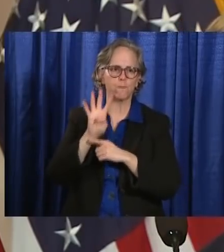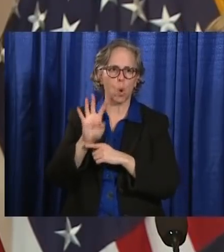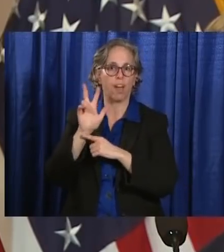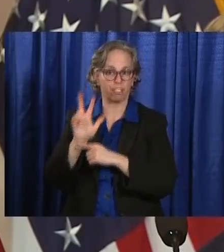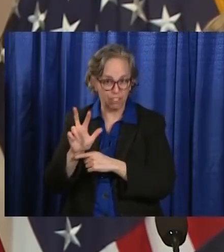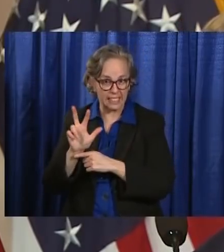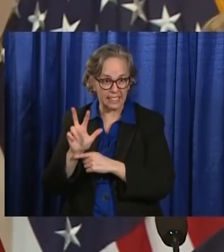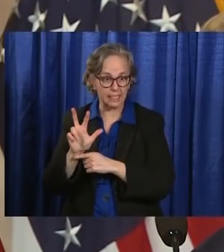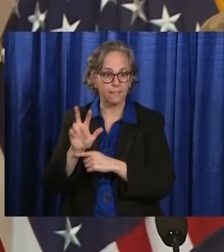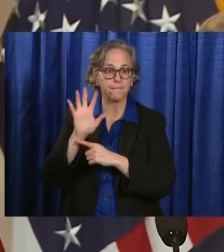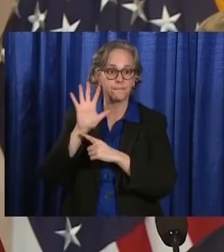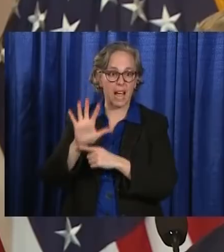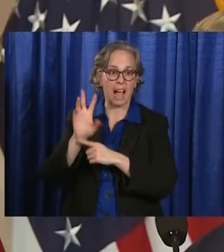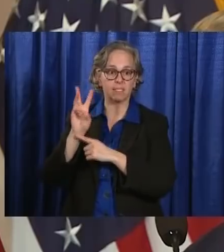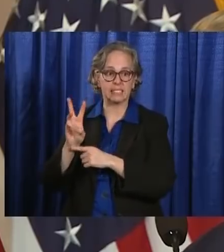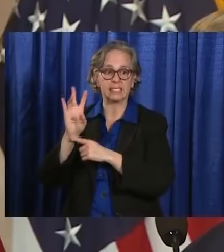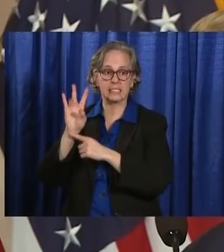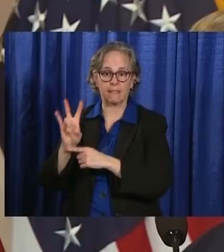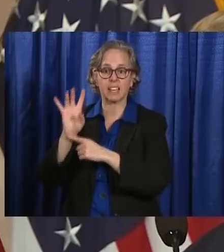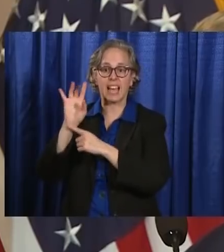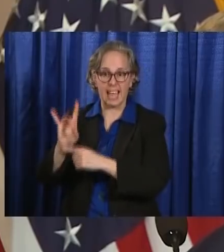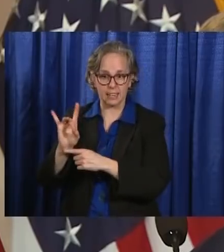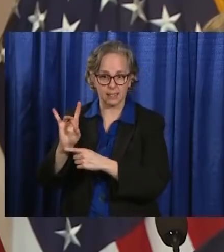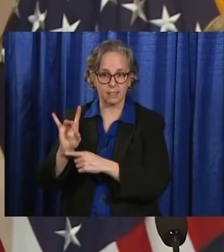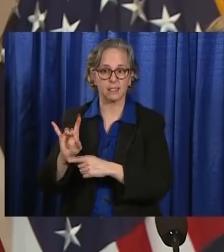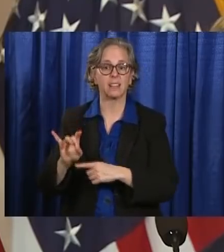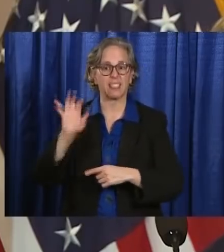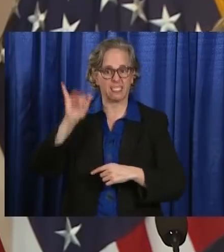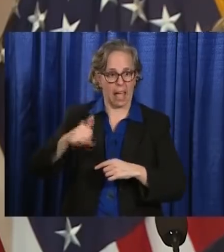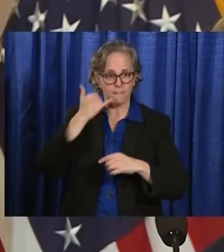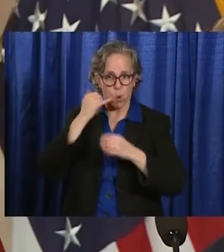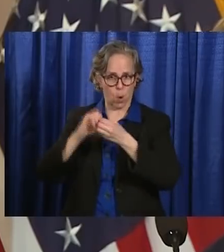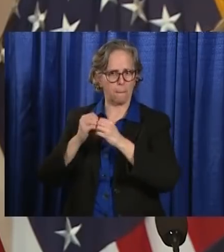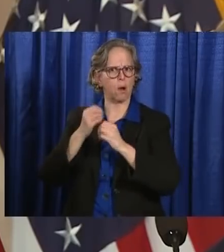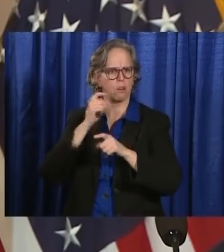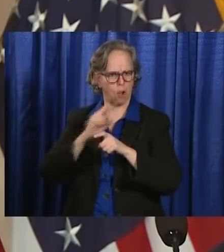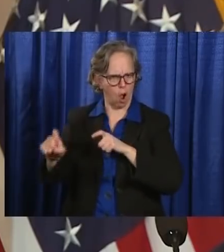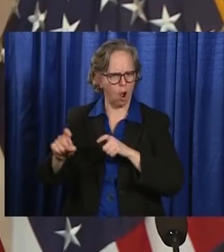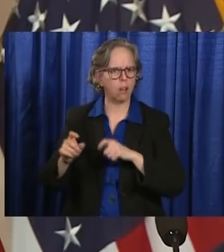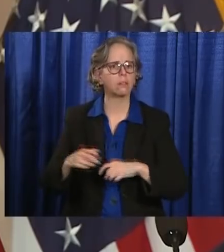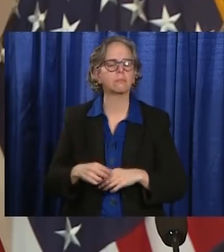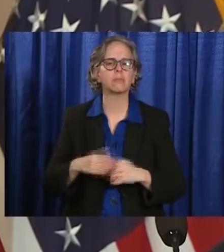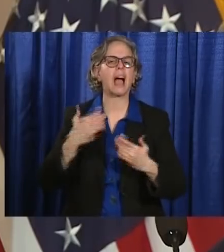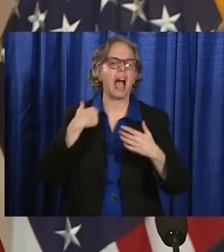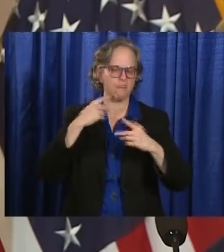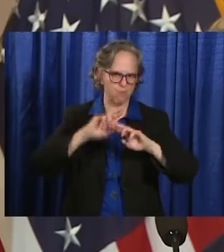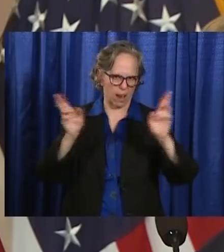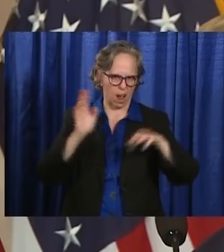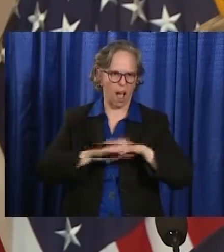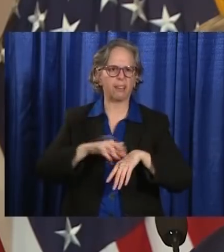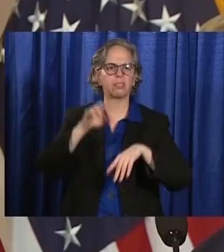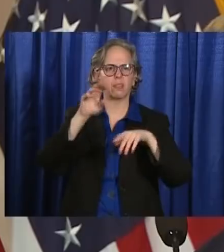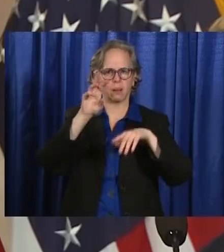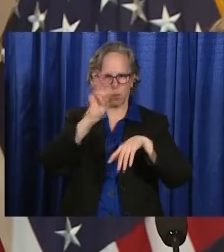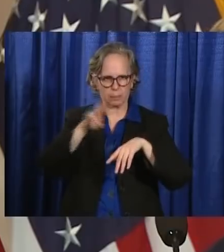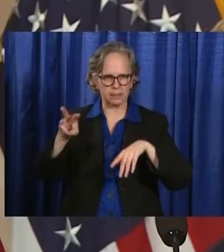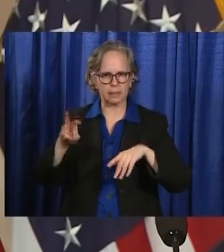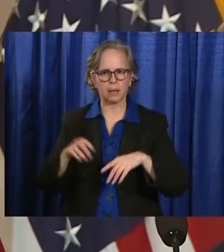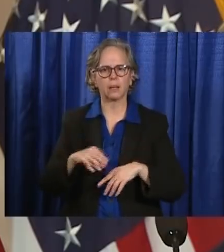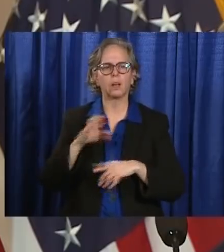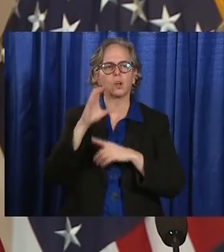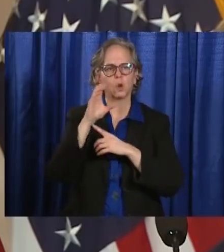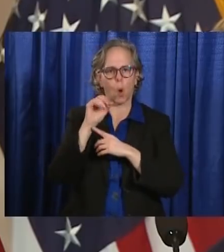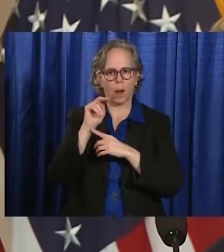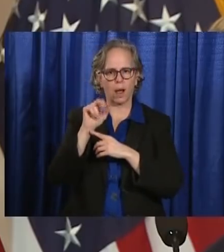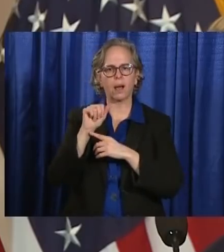866-243-5678. And this information will be available at coronavirus.ohio.gov. And around meals, I want to send